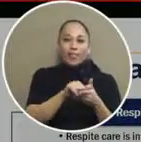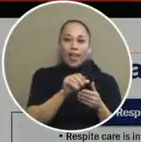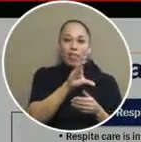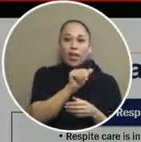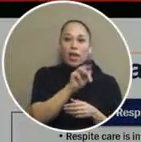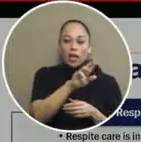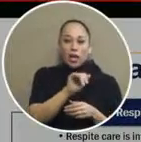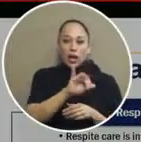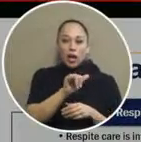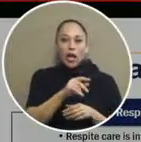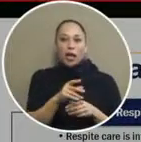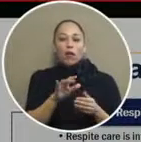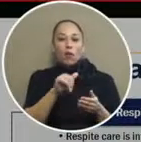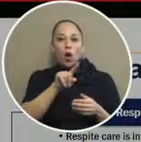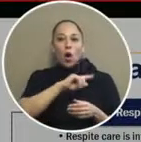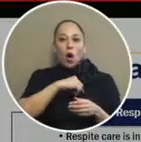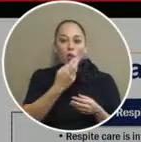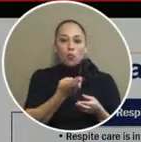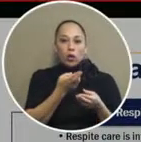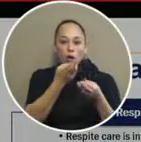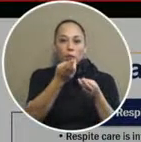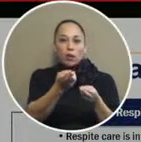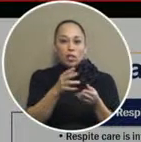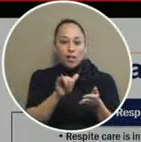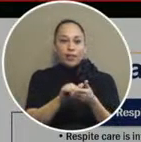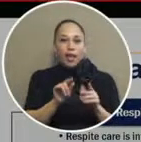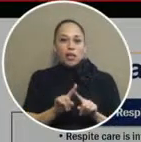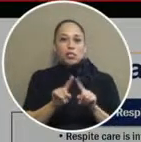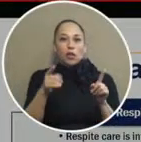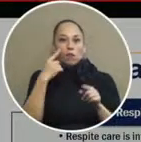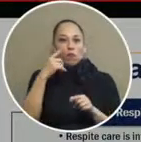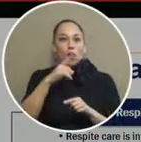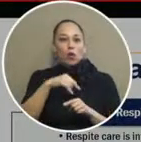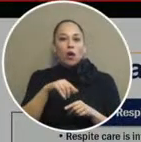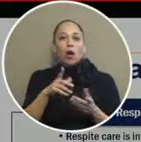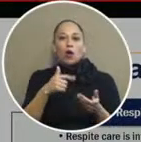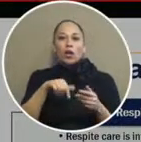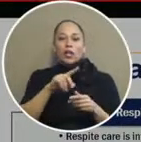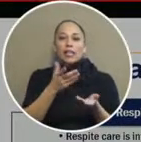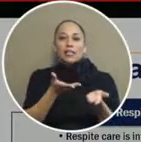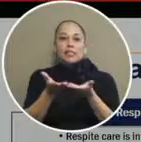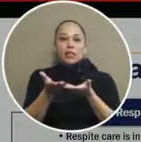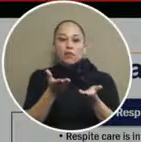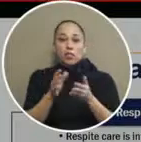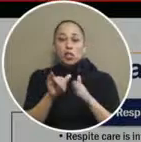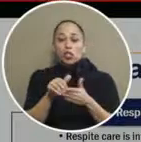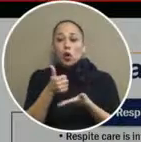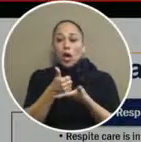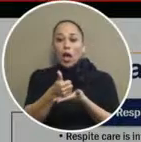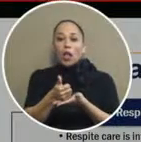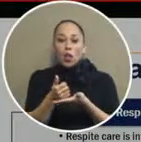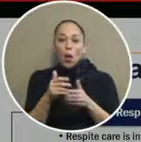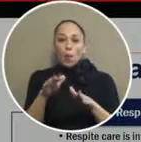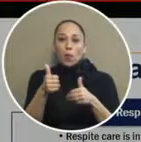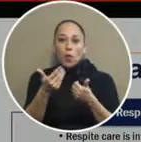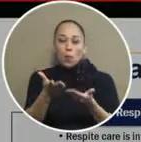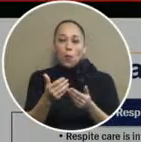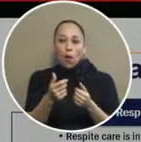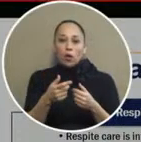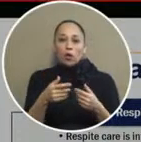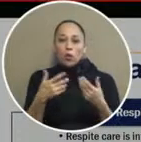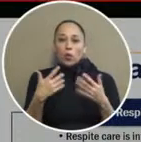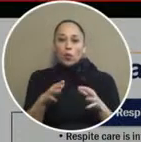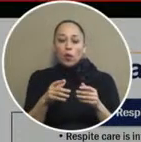as part of our funding recommendations, but that's different from regular child care services that help support essential workers. And again, I think